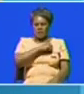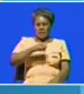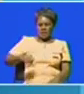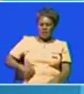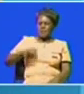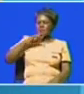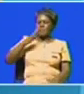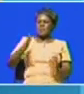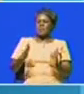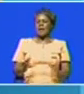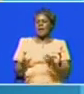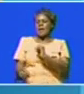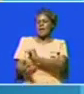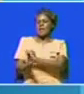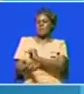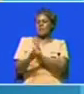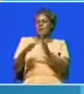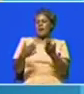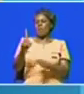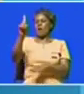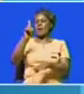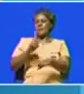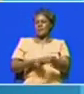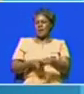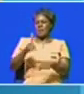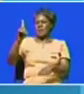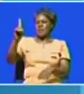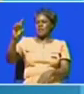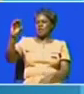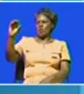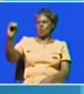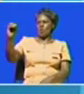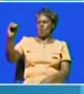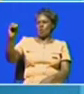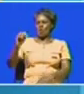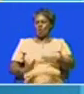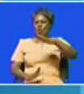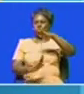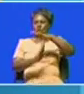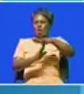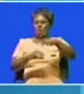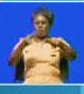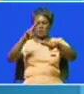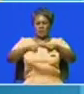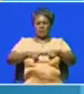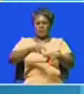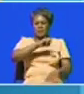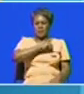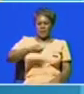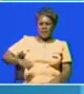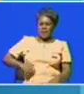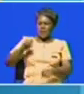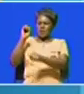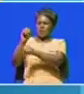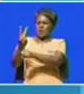Kenneth Lusaka and explains how the one-time district officer found his way to the top seat in the Senate of the 12th